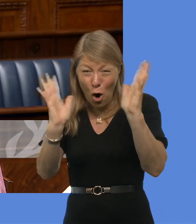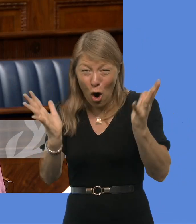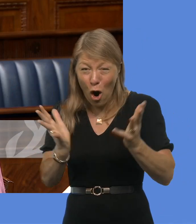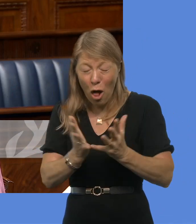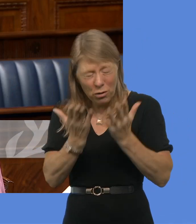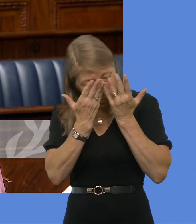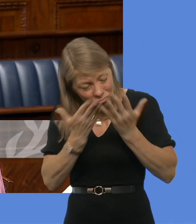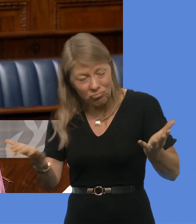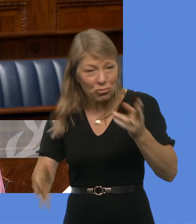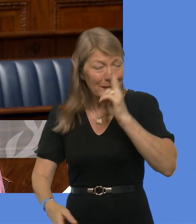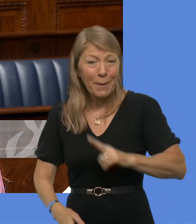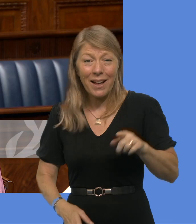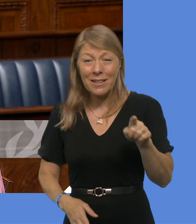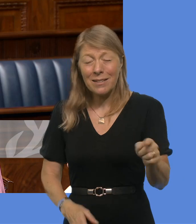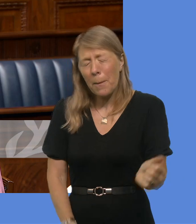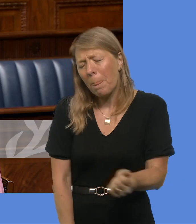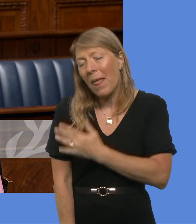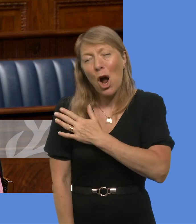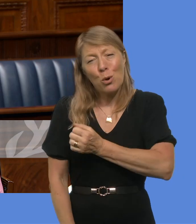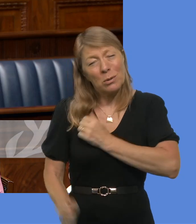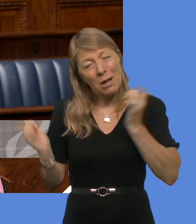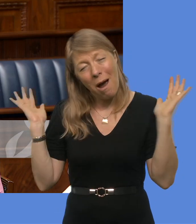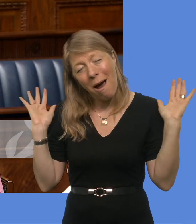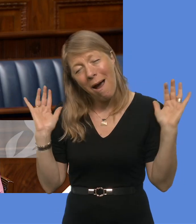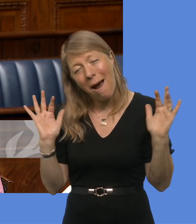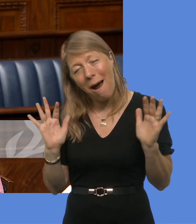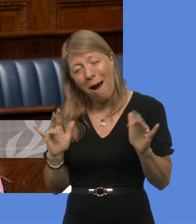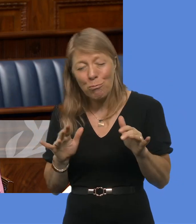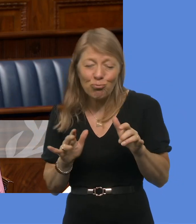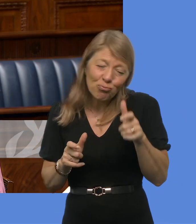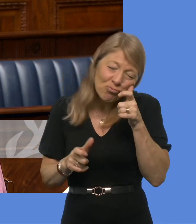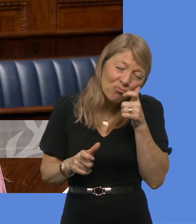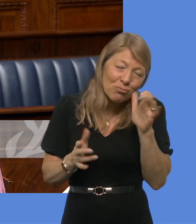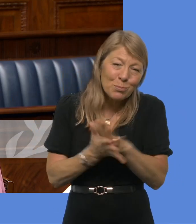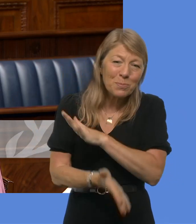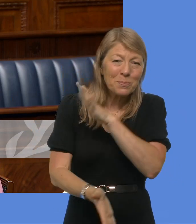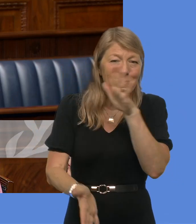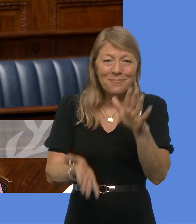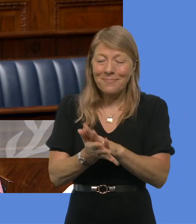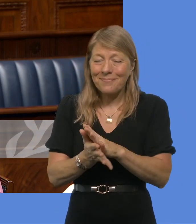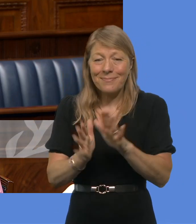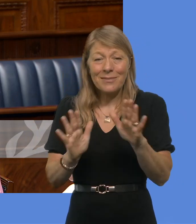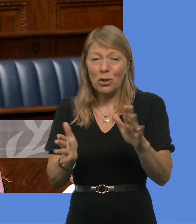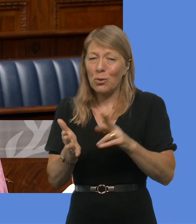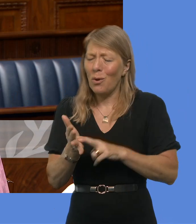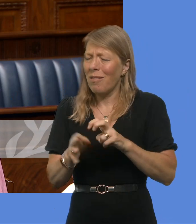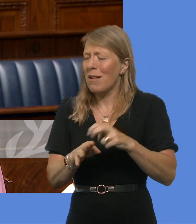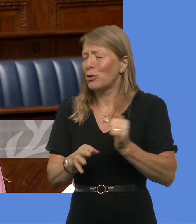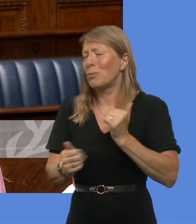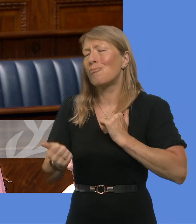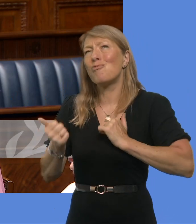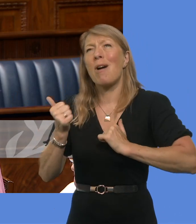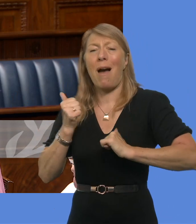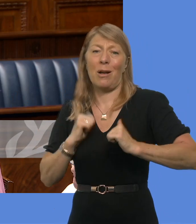of families, of spectators enjoying it, world-class competitors as well. It really is a jewel in the crown of Northern Ireland. It's something we should